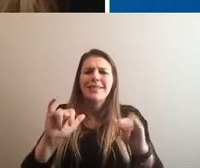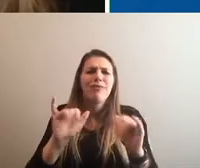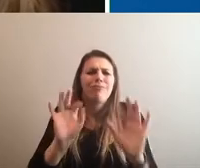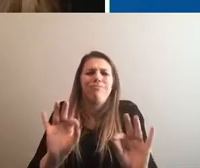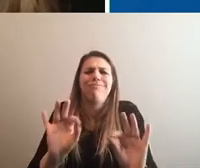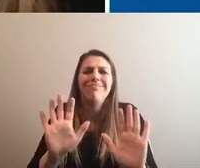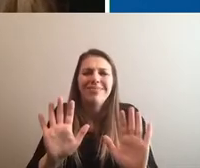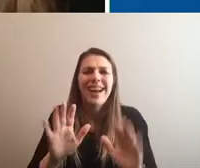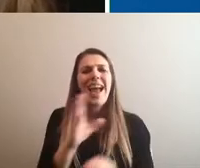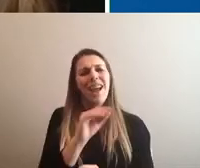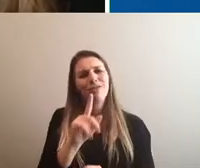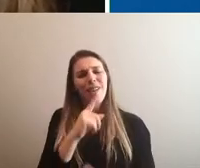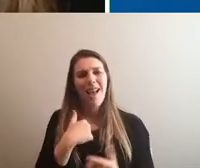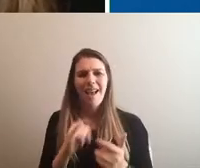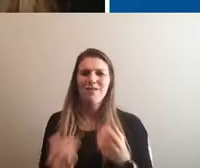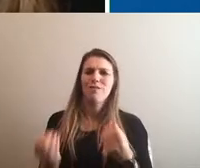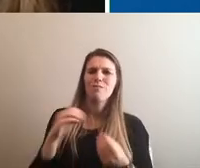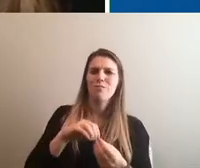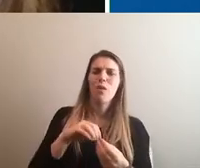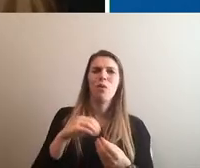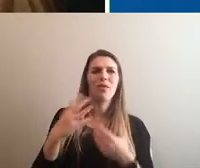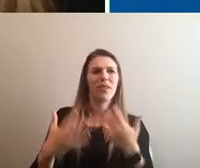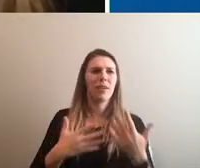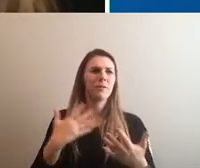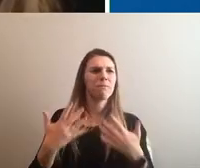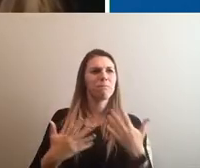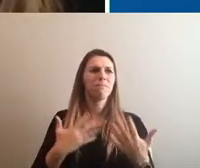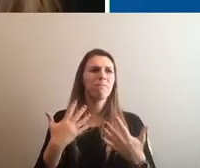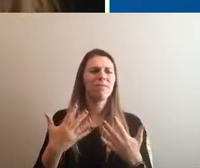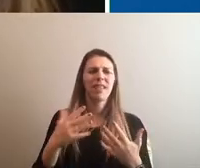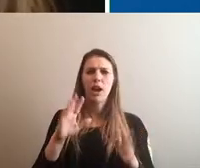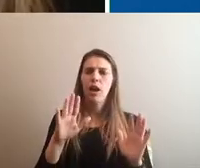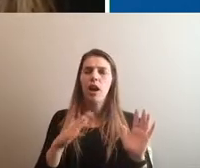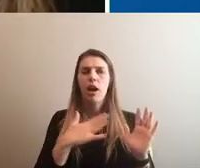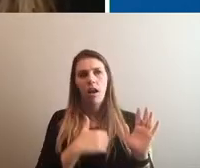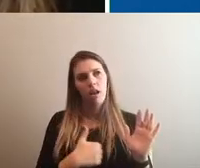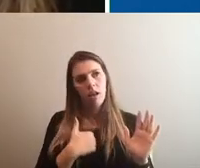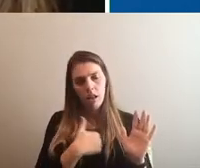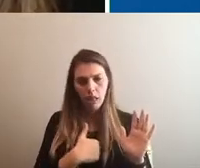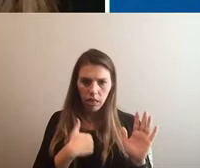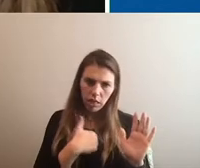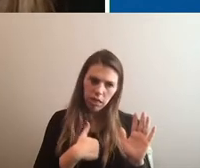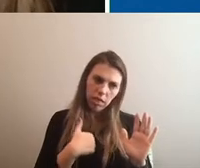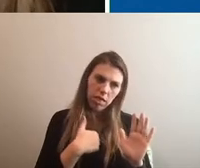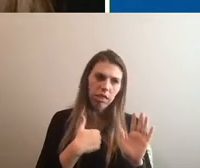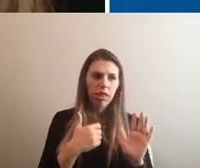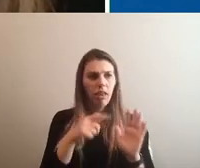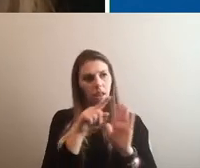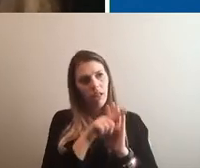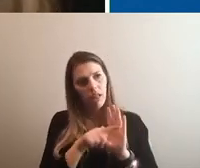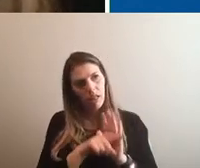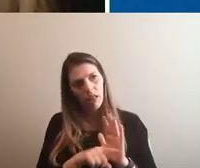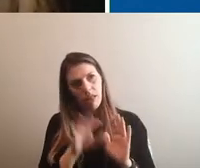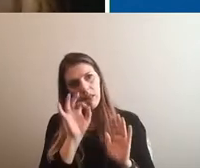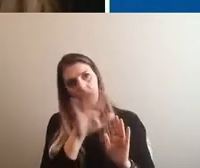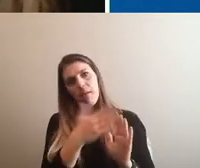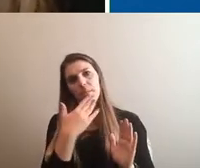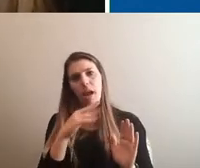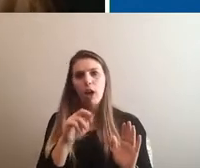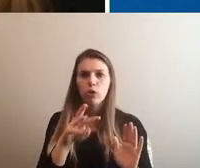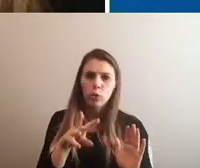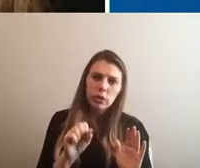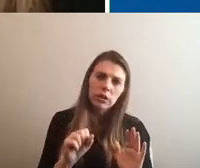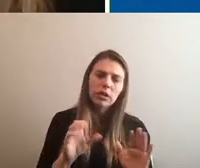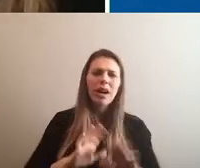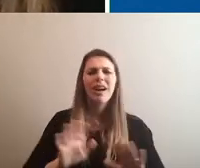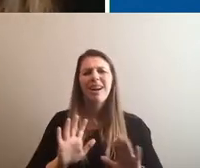to just bring more of that, not apologizing and not delivering it like a bad piece of news. If we can keep the